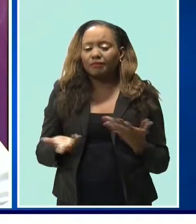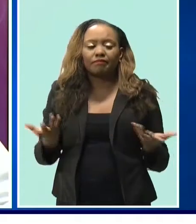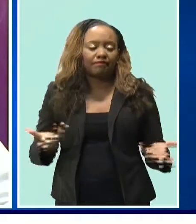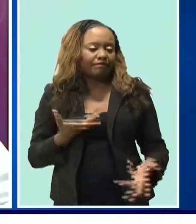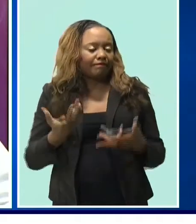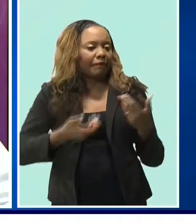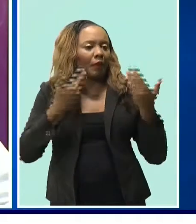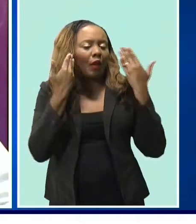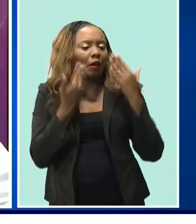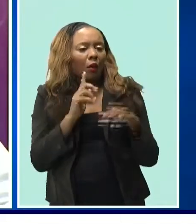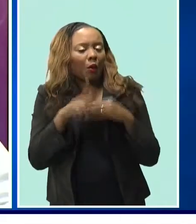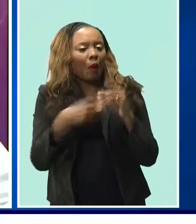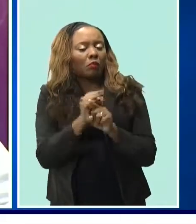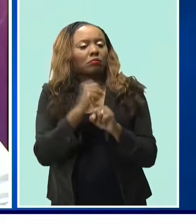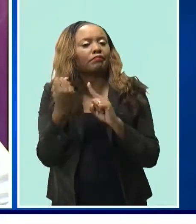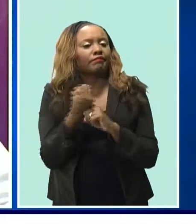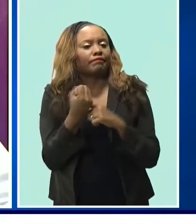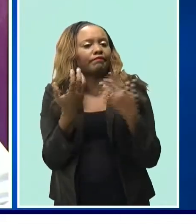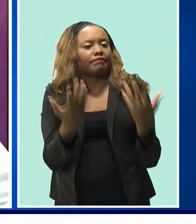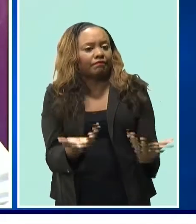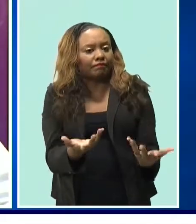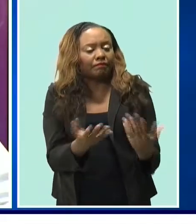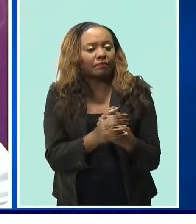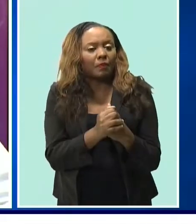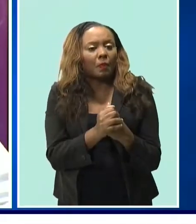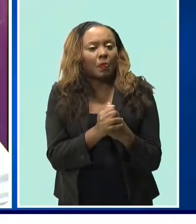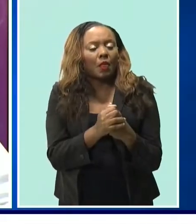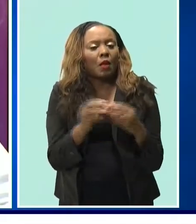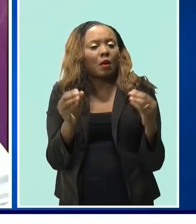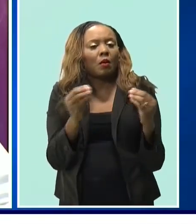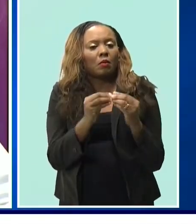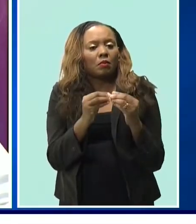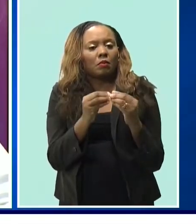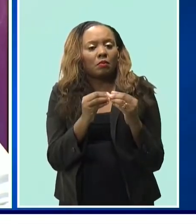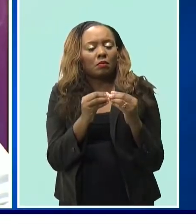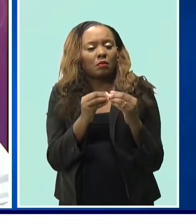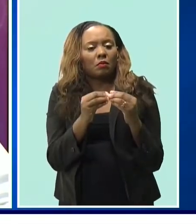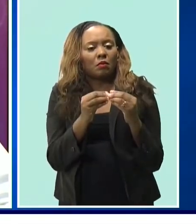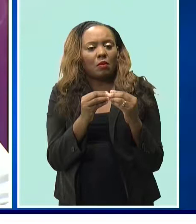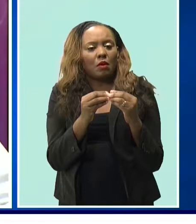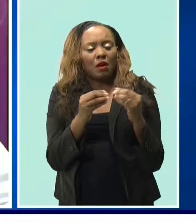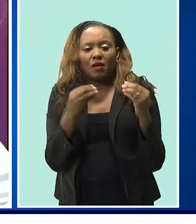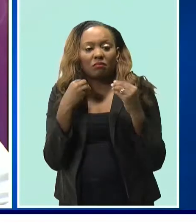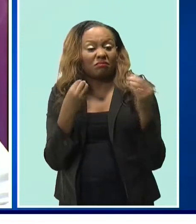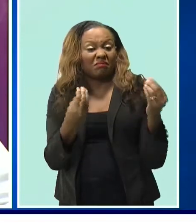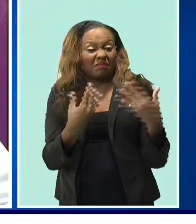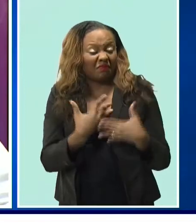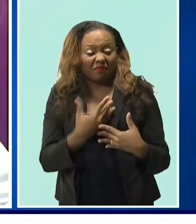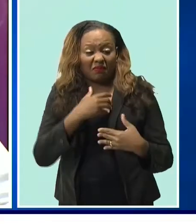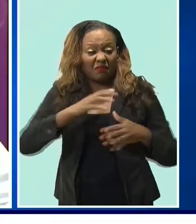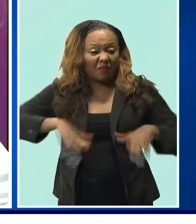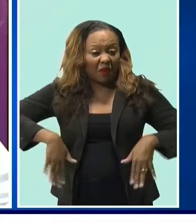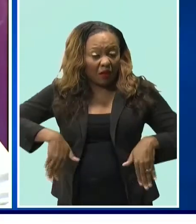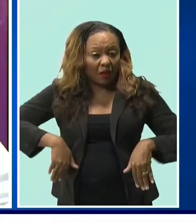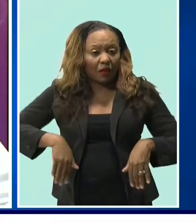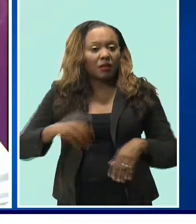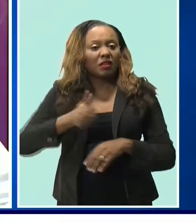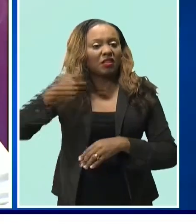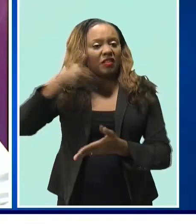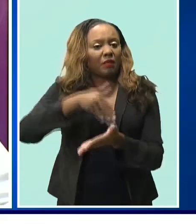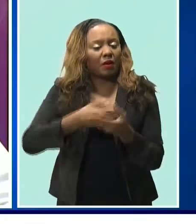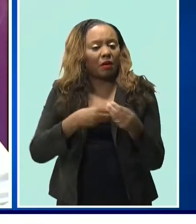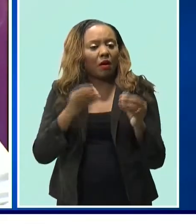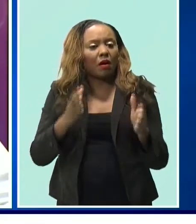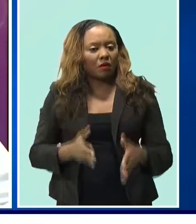his particular circumstances and cases. I believe those details would have been released by the chief medical officer. But it is representing a